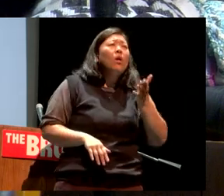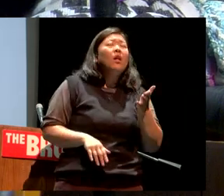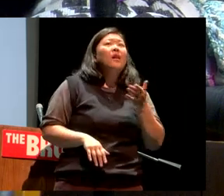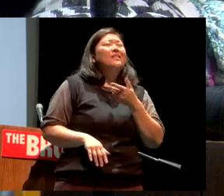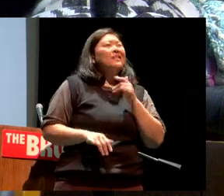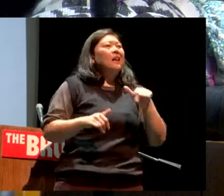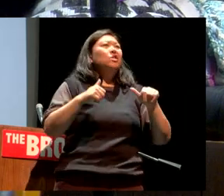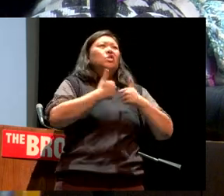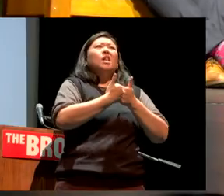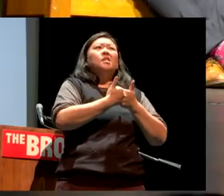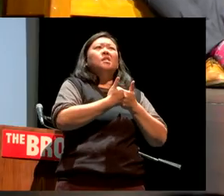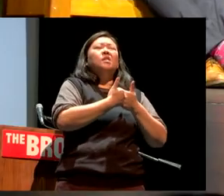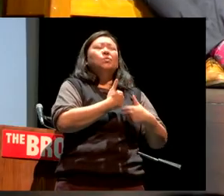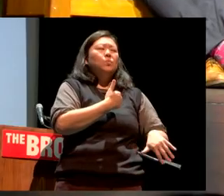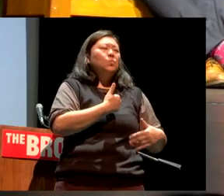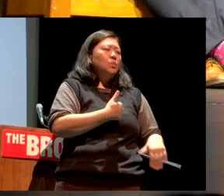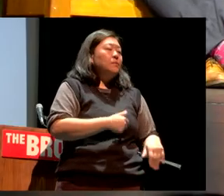it.